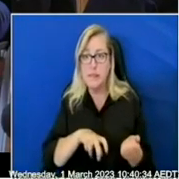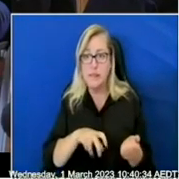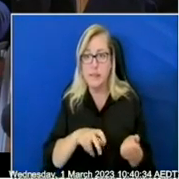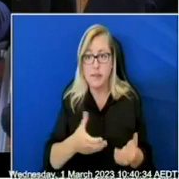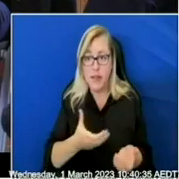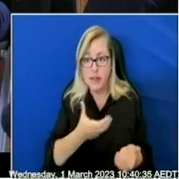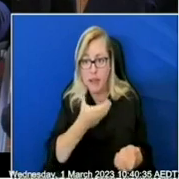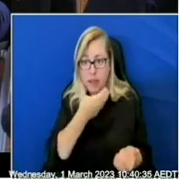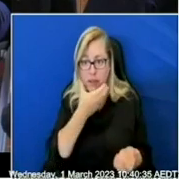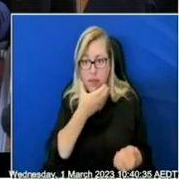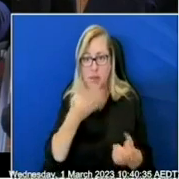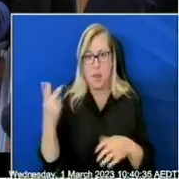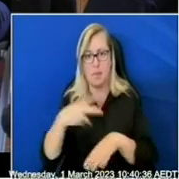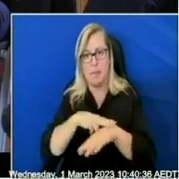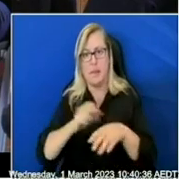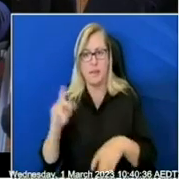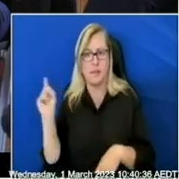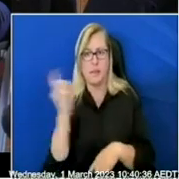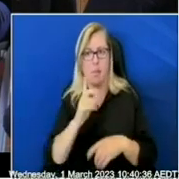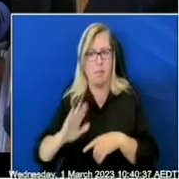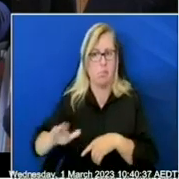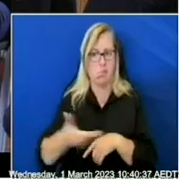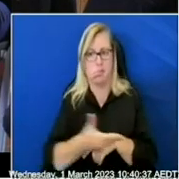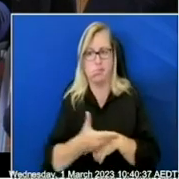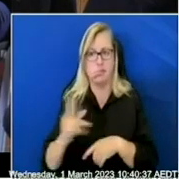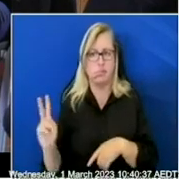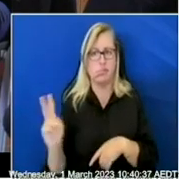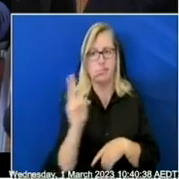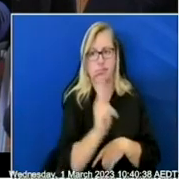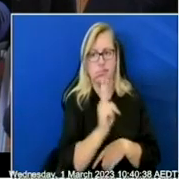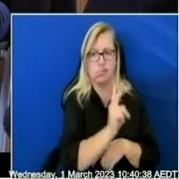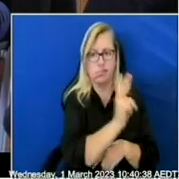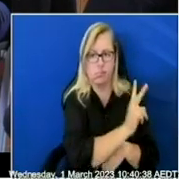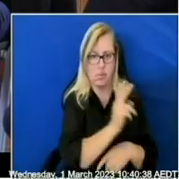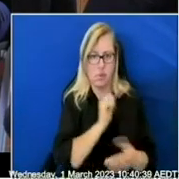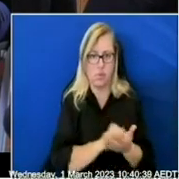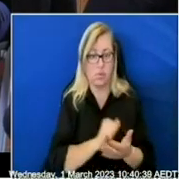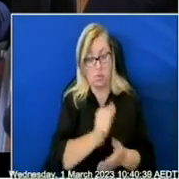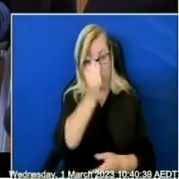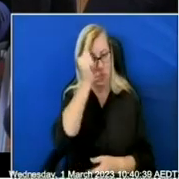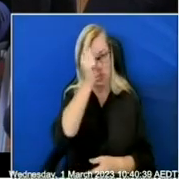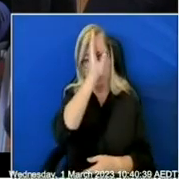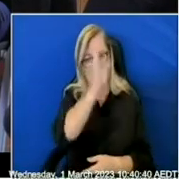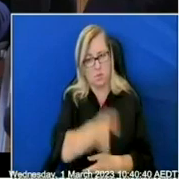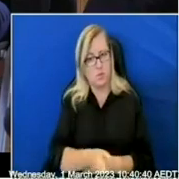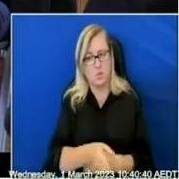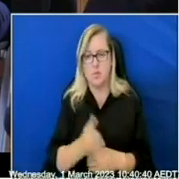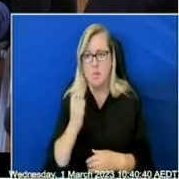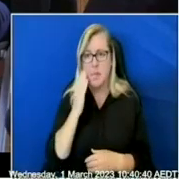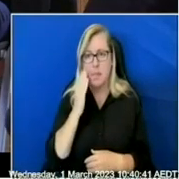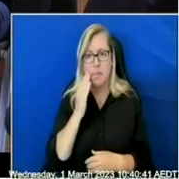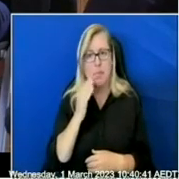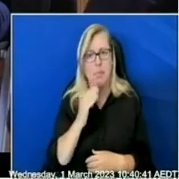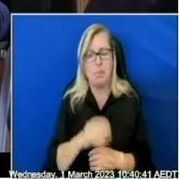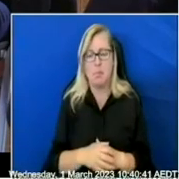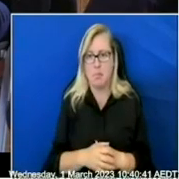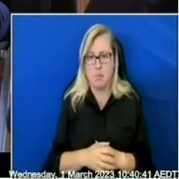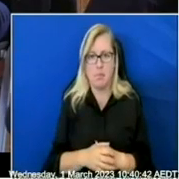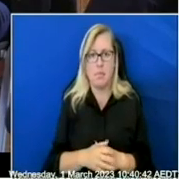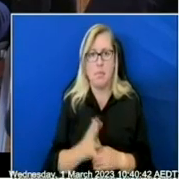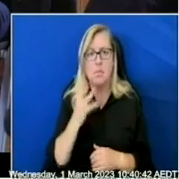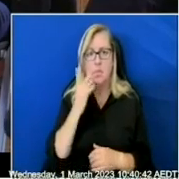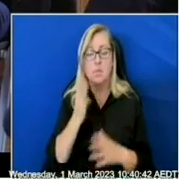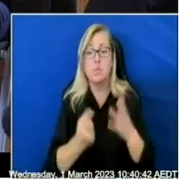the shop. Mm. And she knew straight away. So after they got picked up and taken back